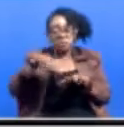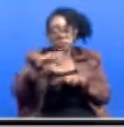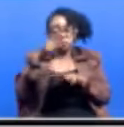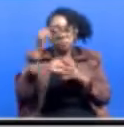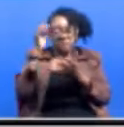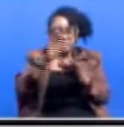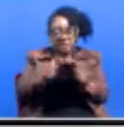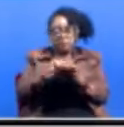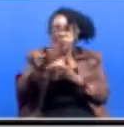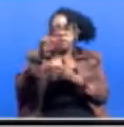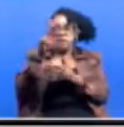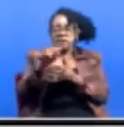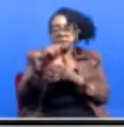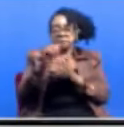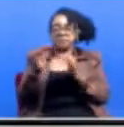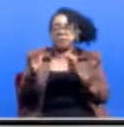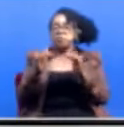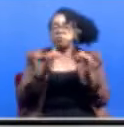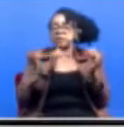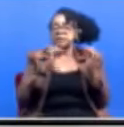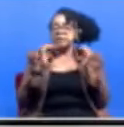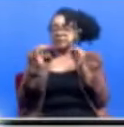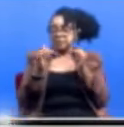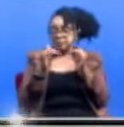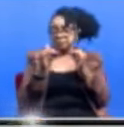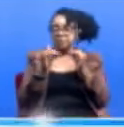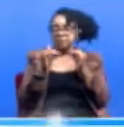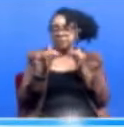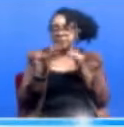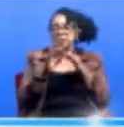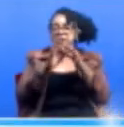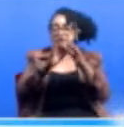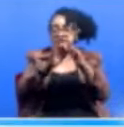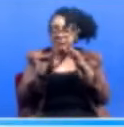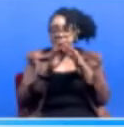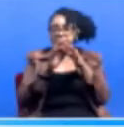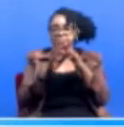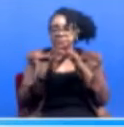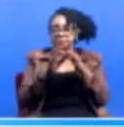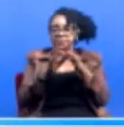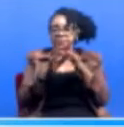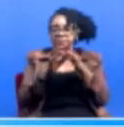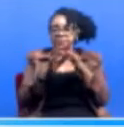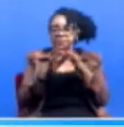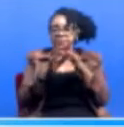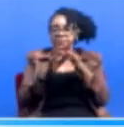united democratic alliance. Nina Shaban.